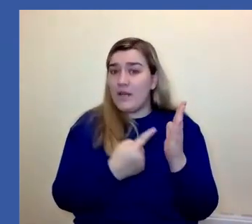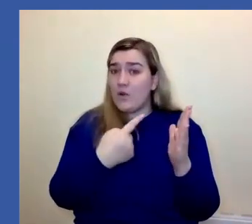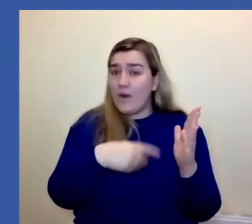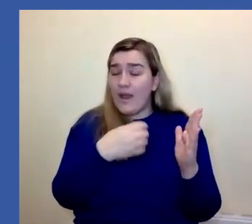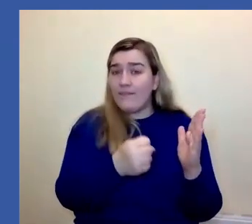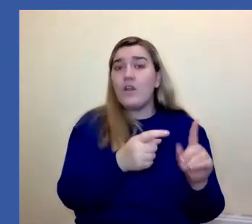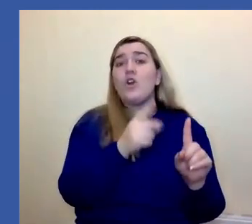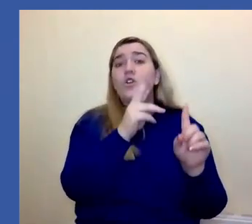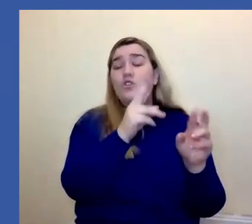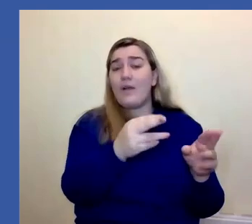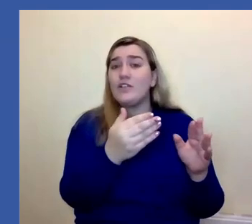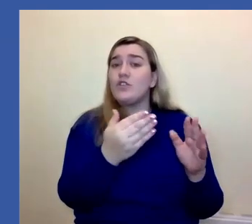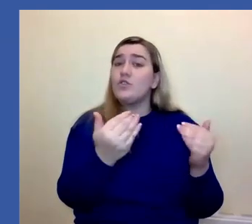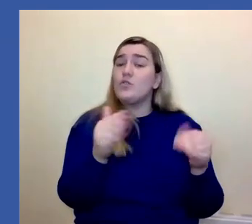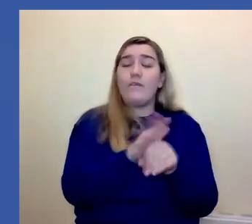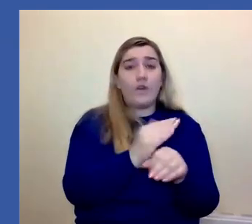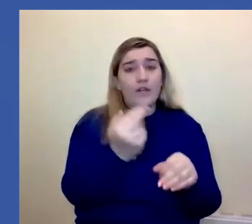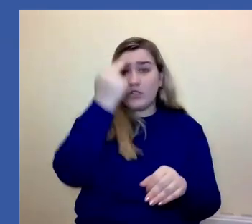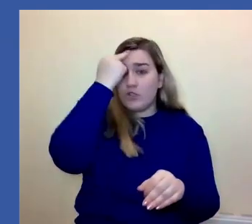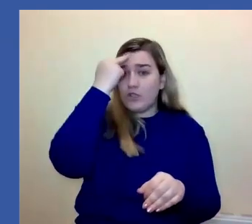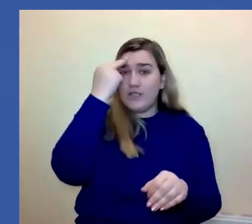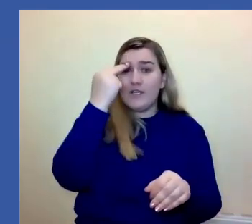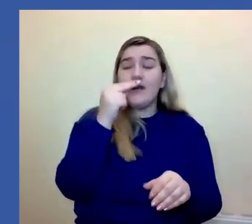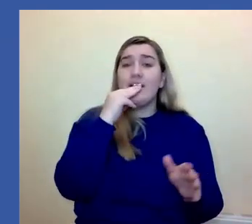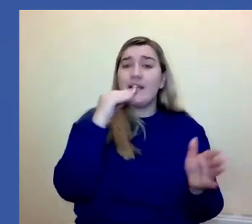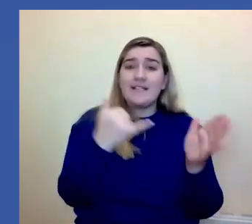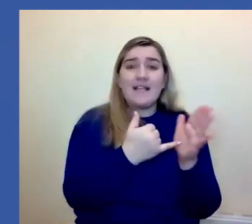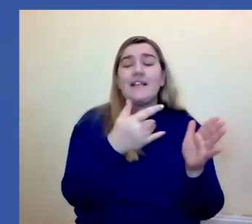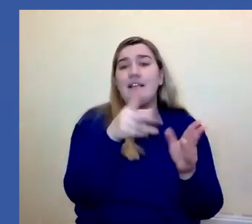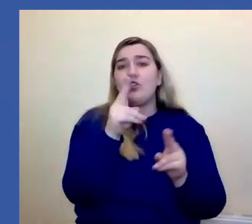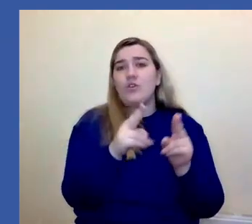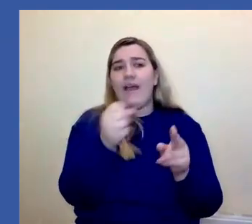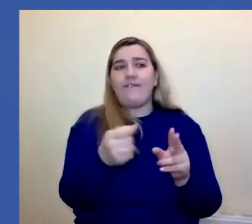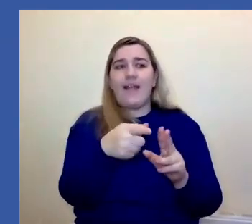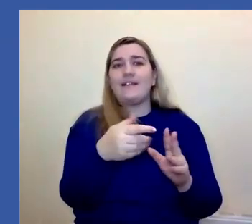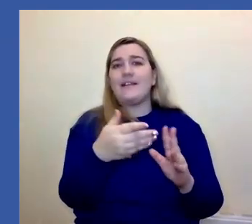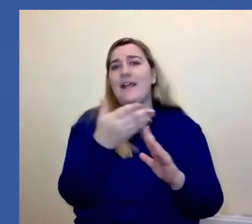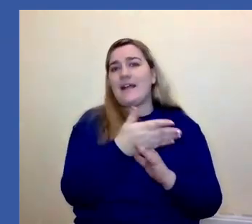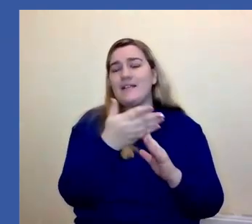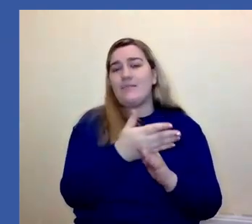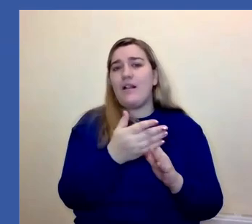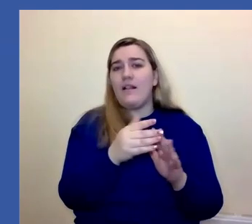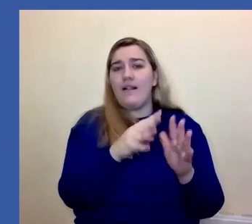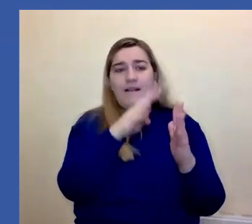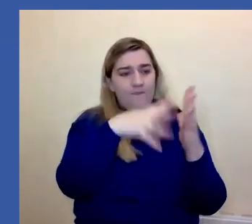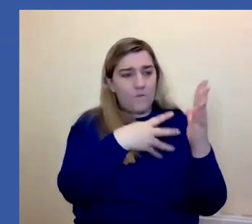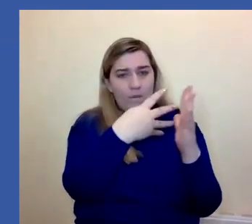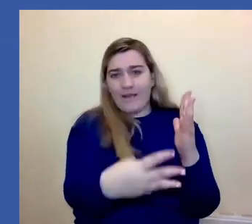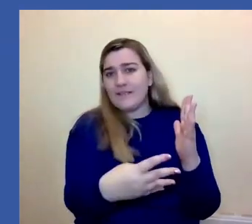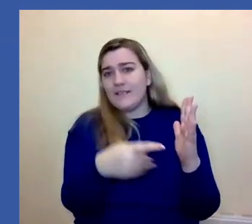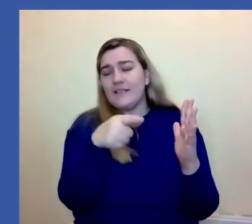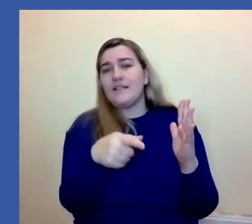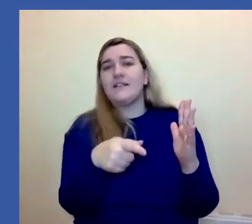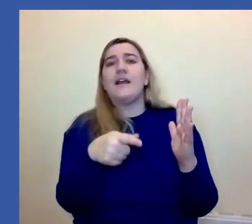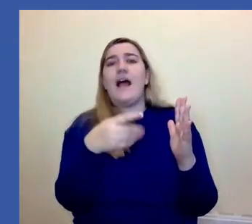right and people should have access to these rights in an accessible format. Supported decision-making is a right.